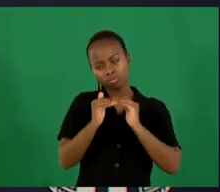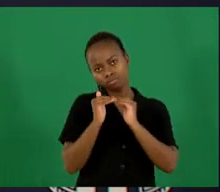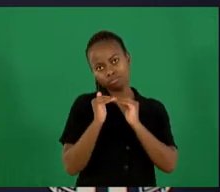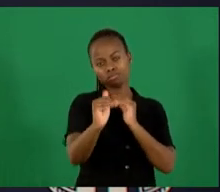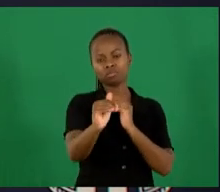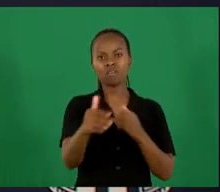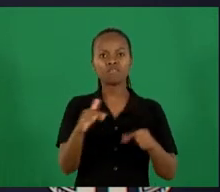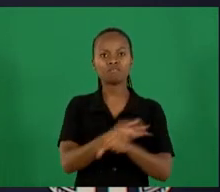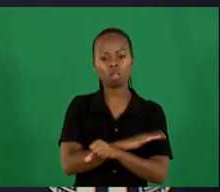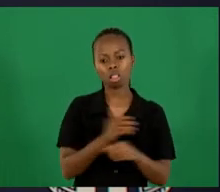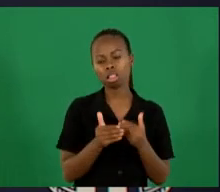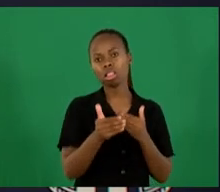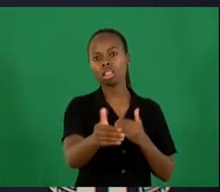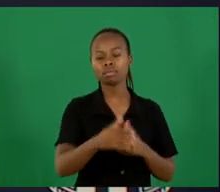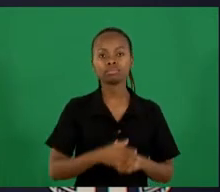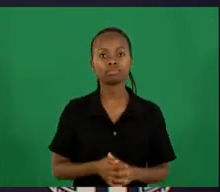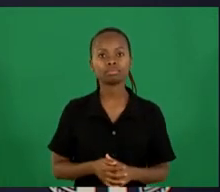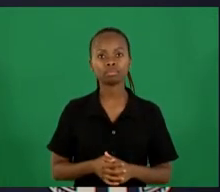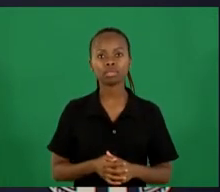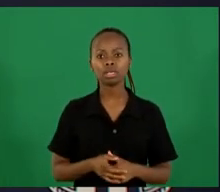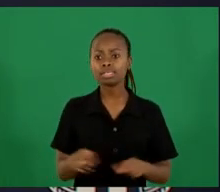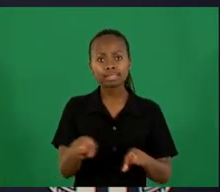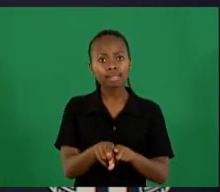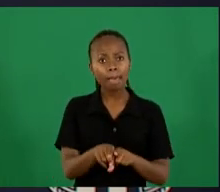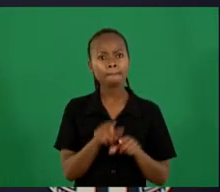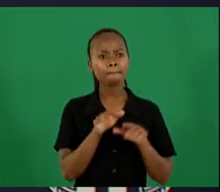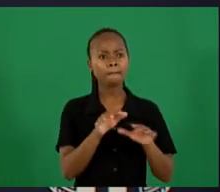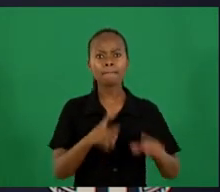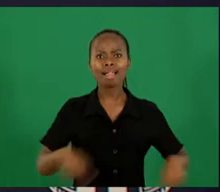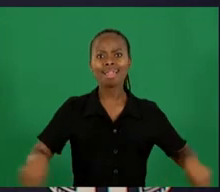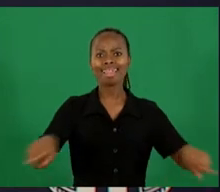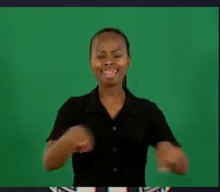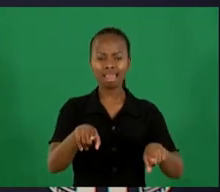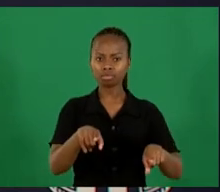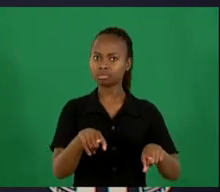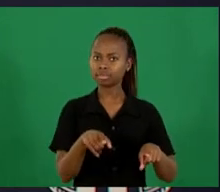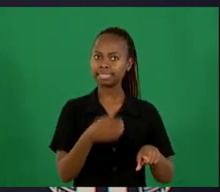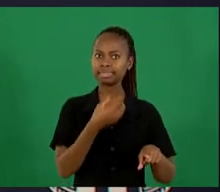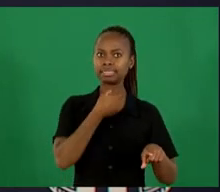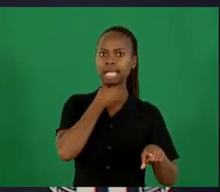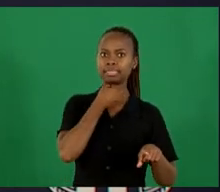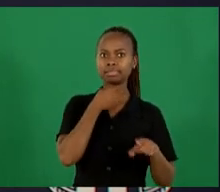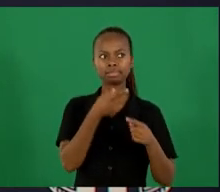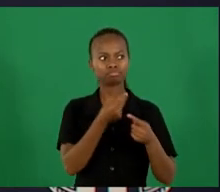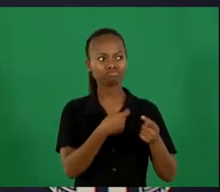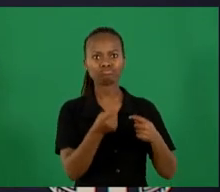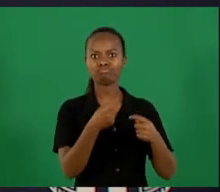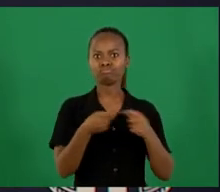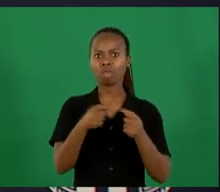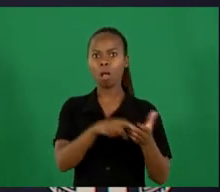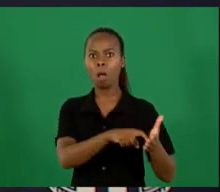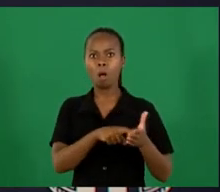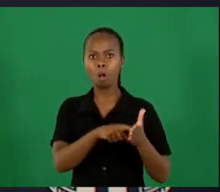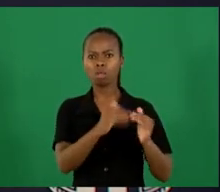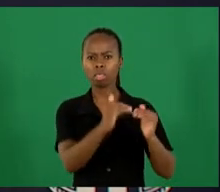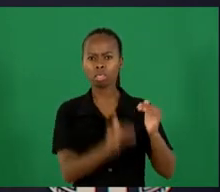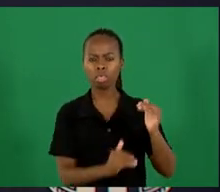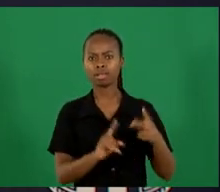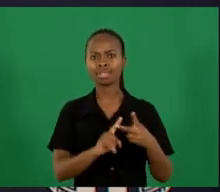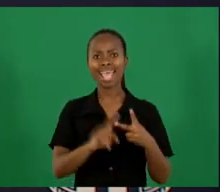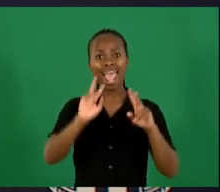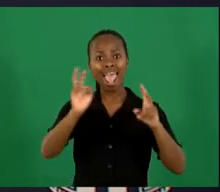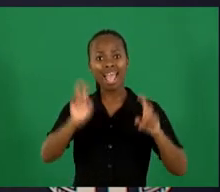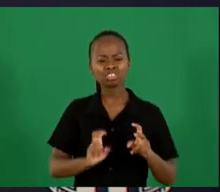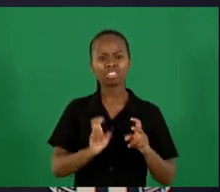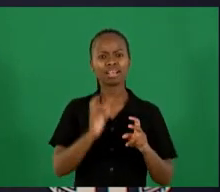a prudent public debt level, increasing the supply of energy, moderating